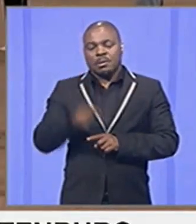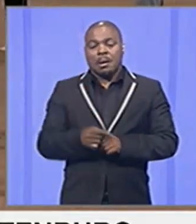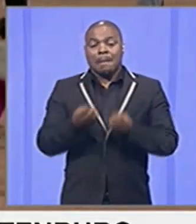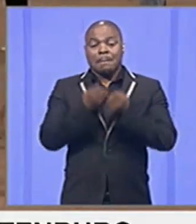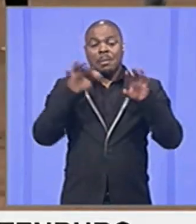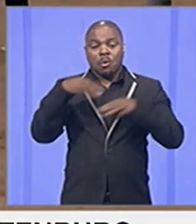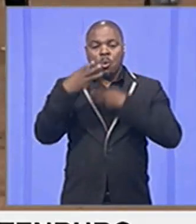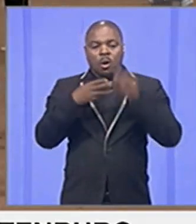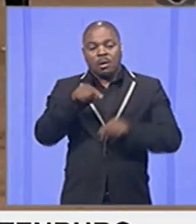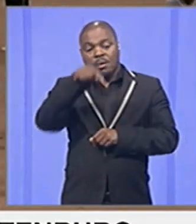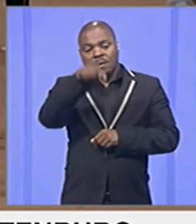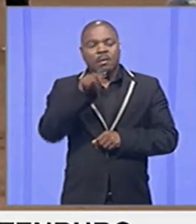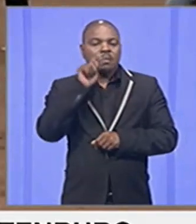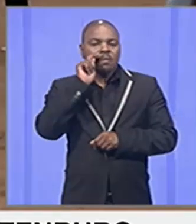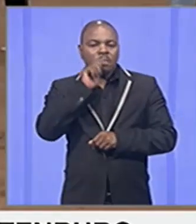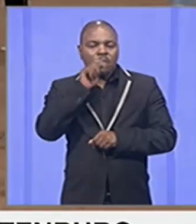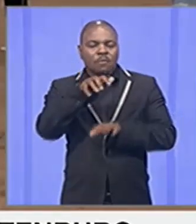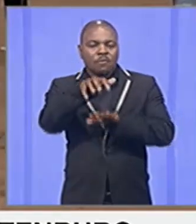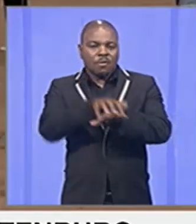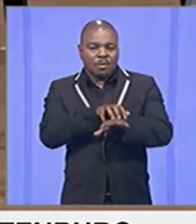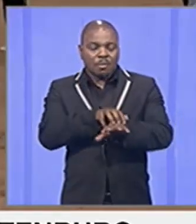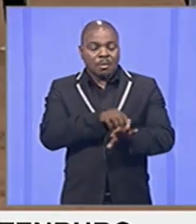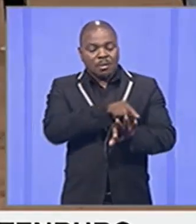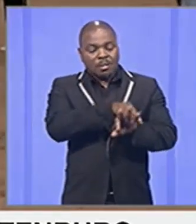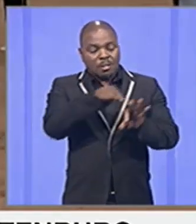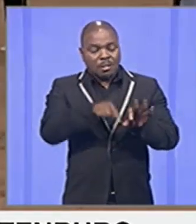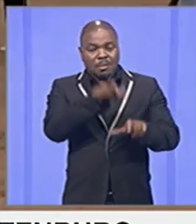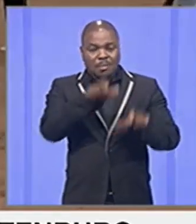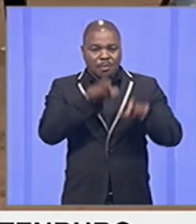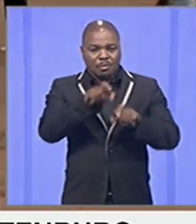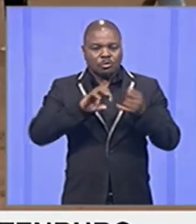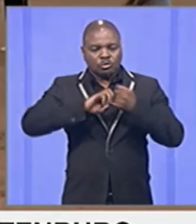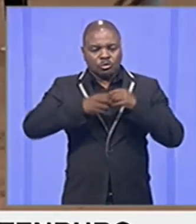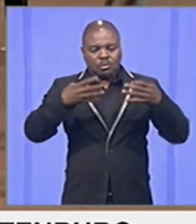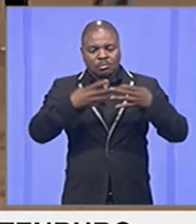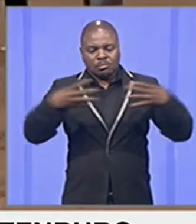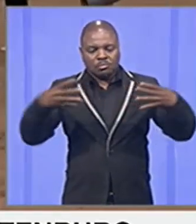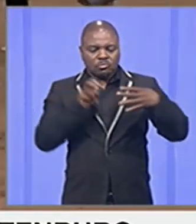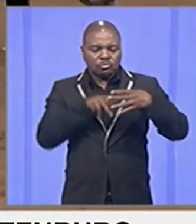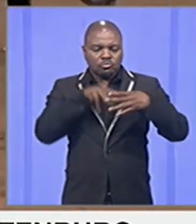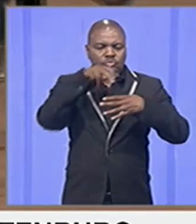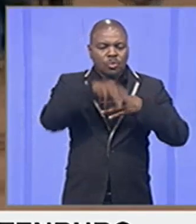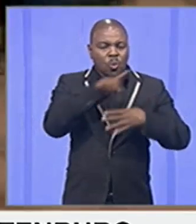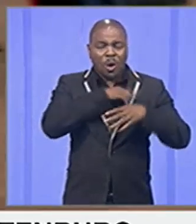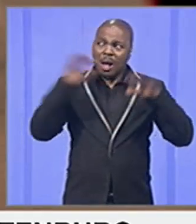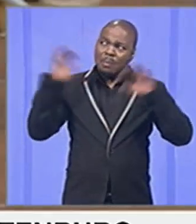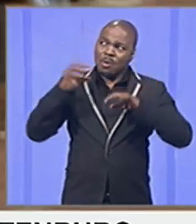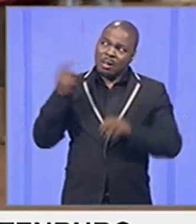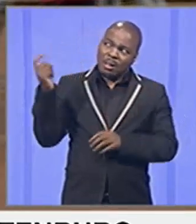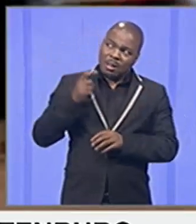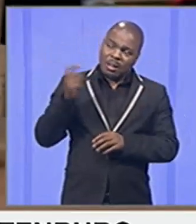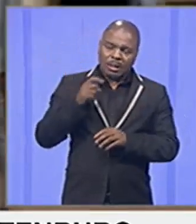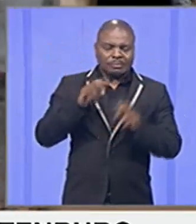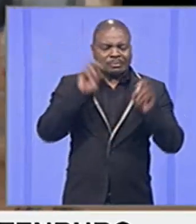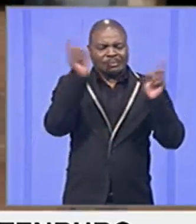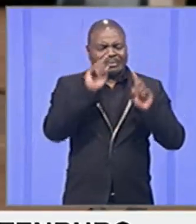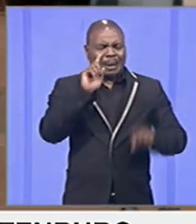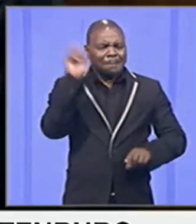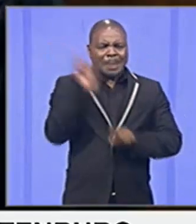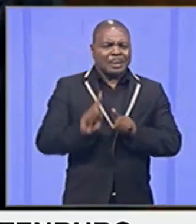polasing ya dikoko ya Henwell. Go be go afa baswi ba ne ba leka go tlola legora le go tshabela pula fa ba ne ba tla fisiwa ke